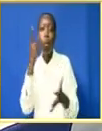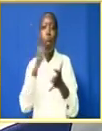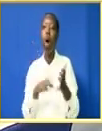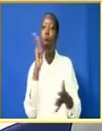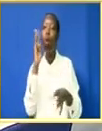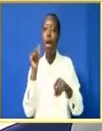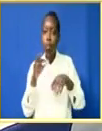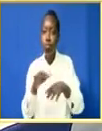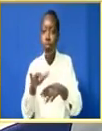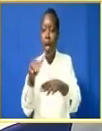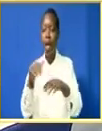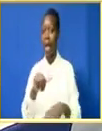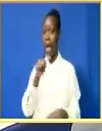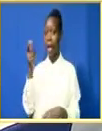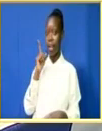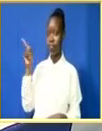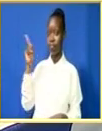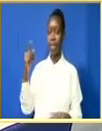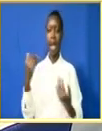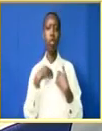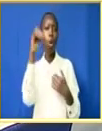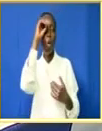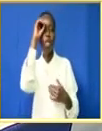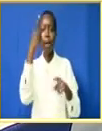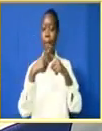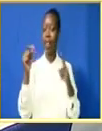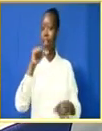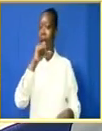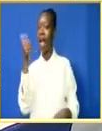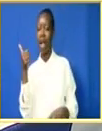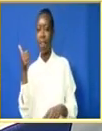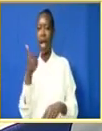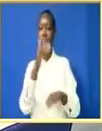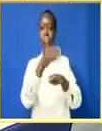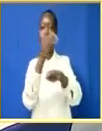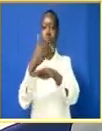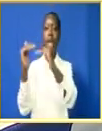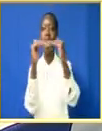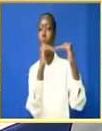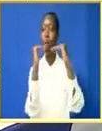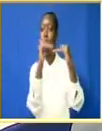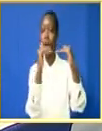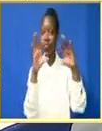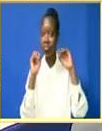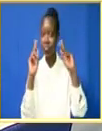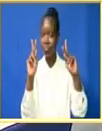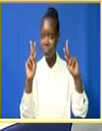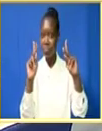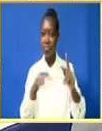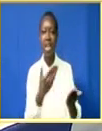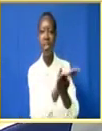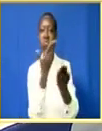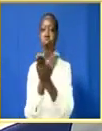one, it is the uniform removal. Mm-hmm. So are we going to have holes? No. No. But we are going to